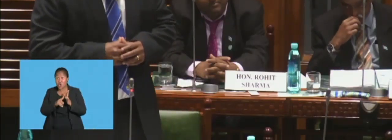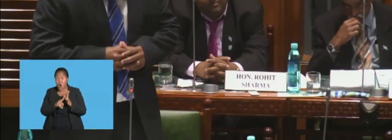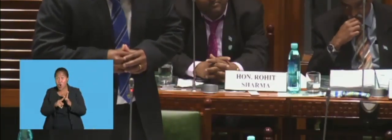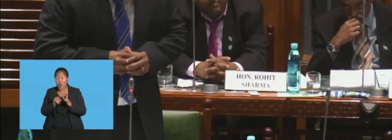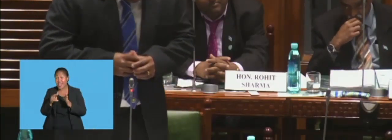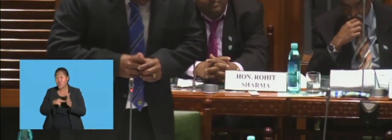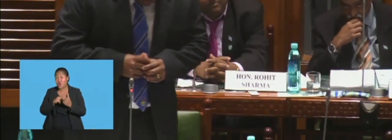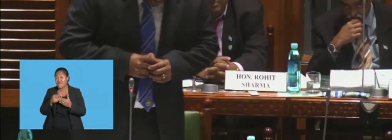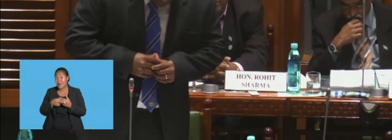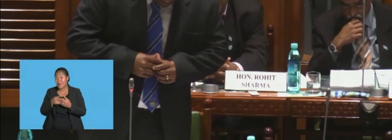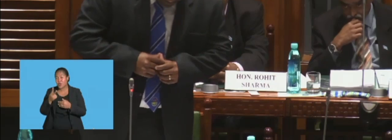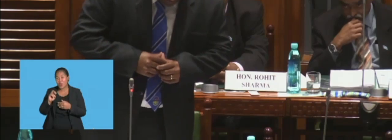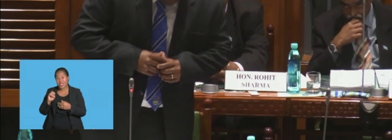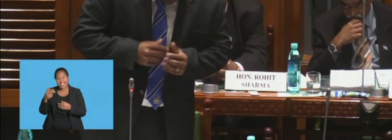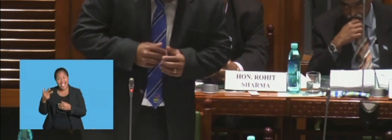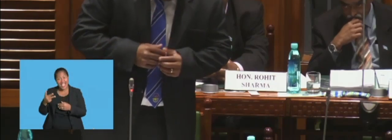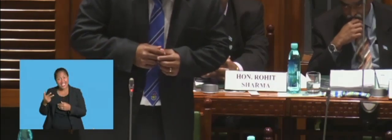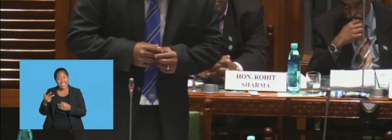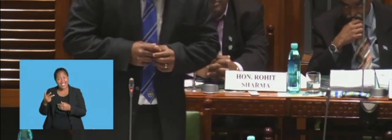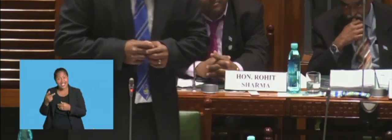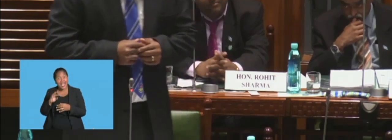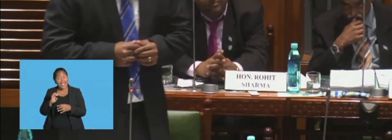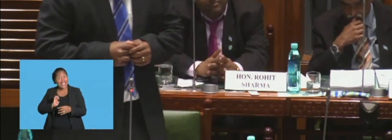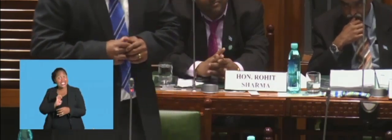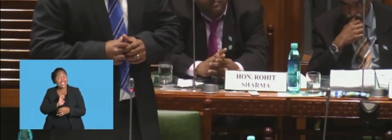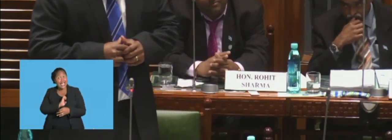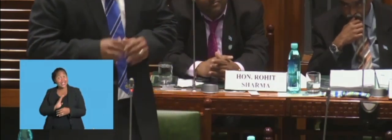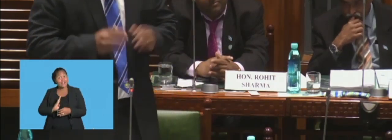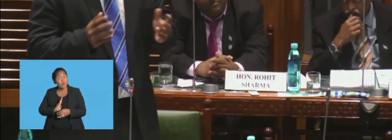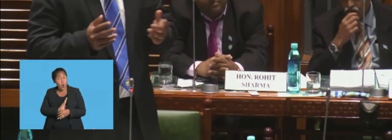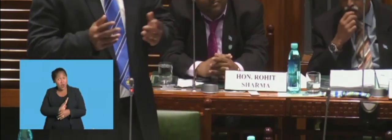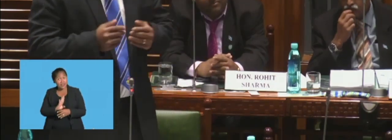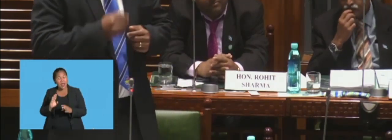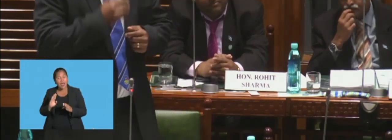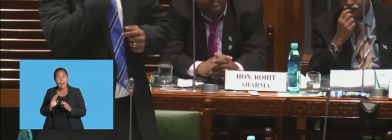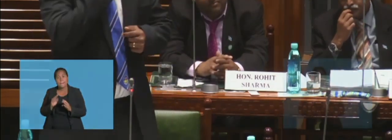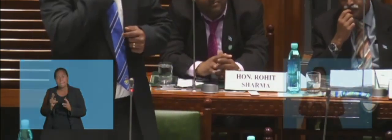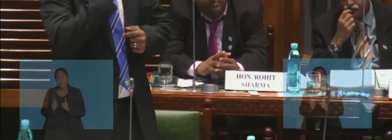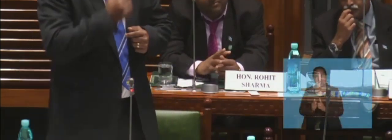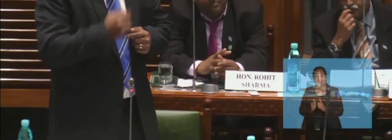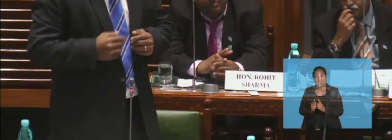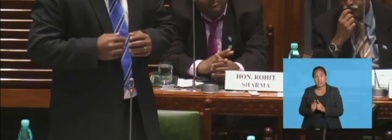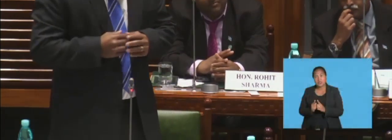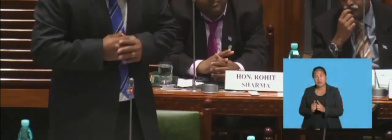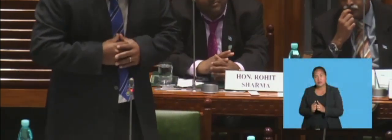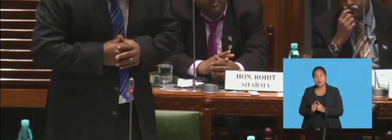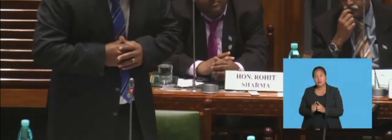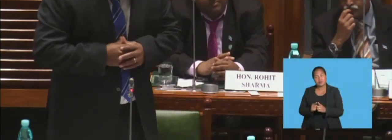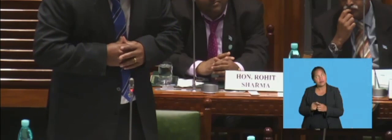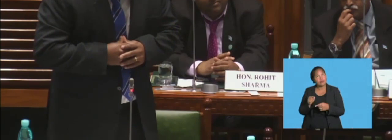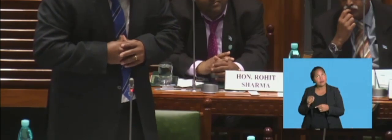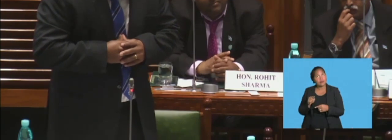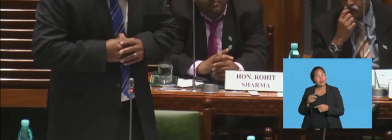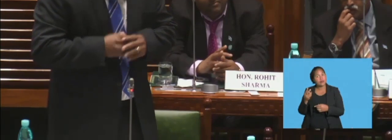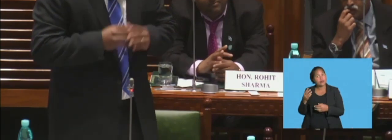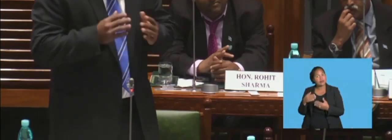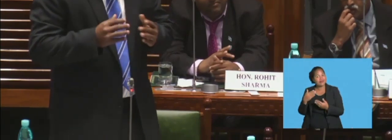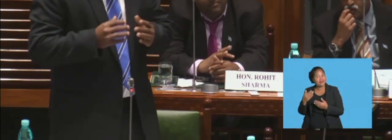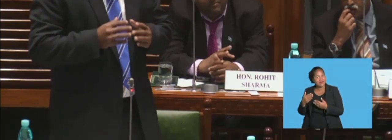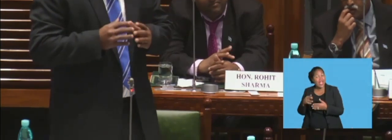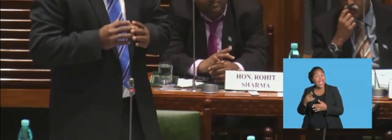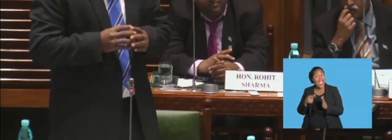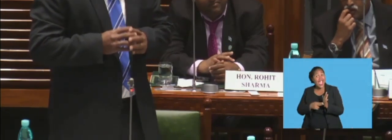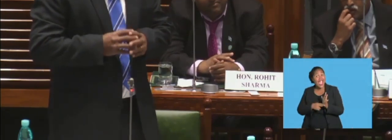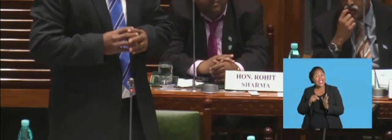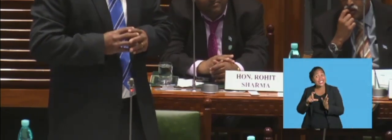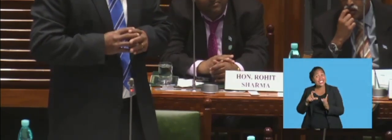November 2018 at the Executive Board meeting said that irrespective of wherever you are in the world, by 2030, NCD is